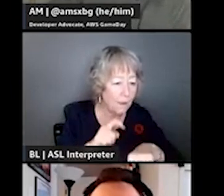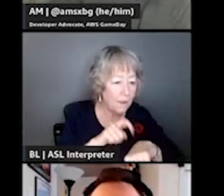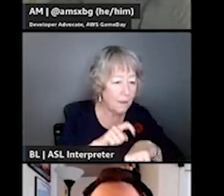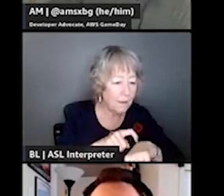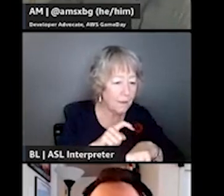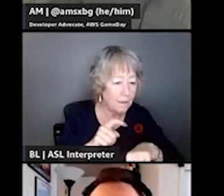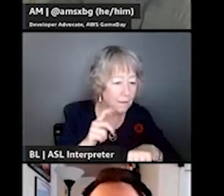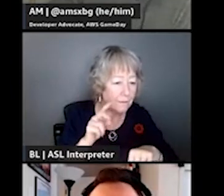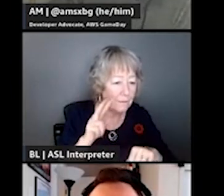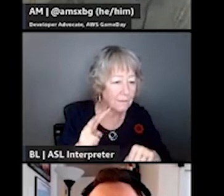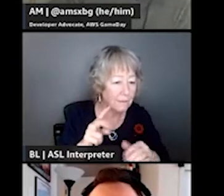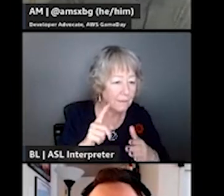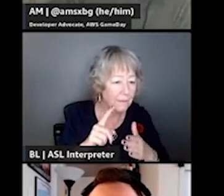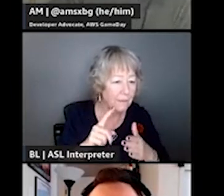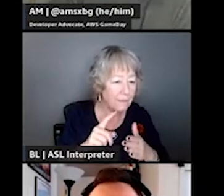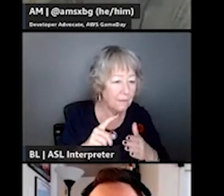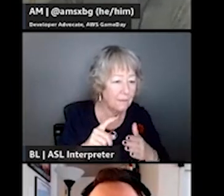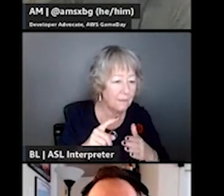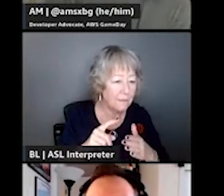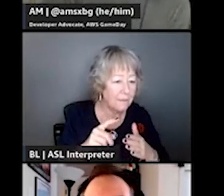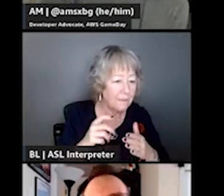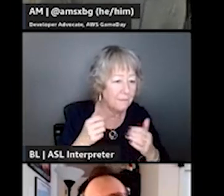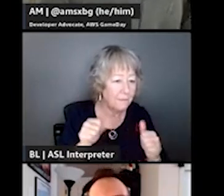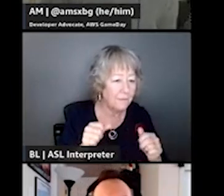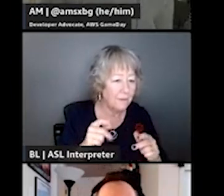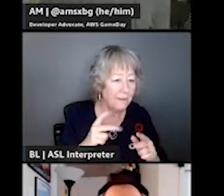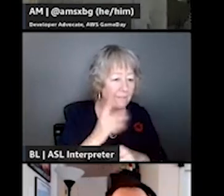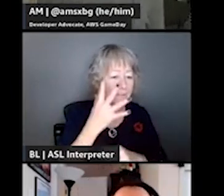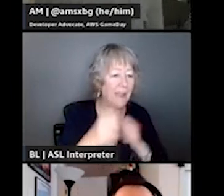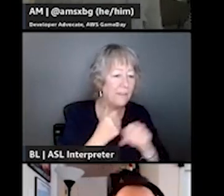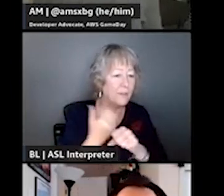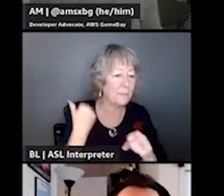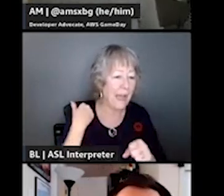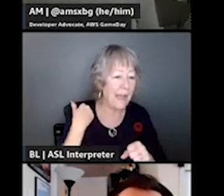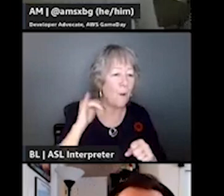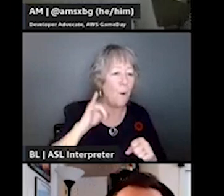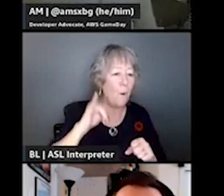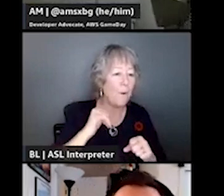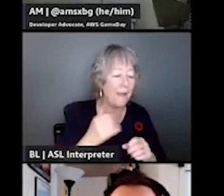like what you typed 365 days back. 5 years back, yes.